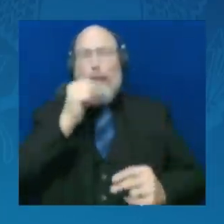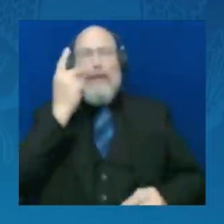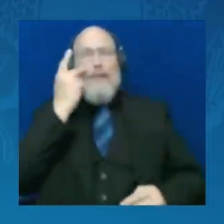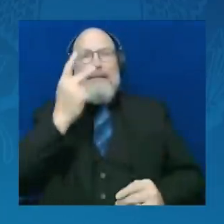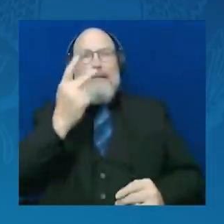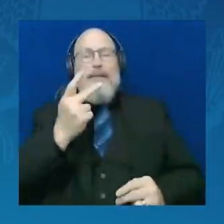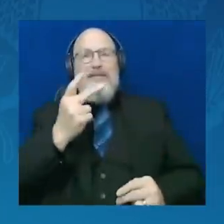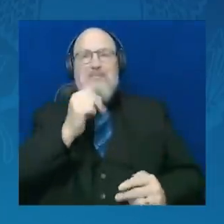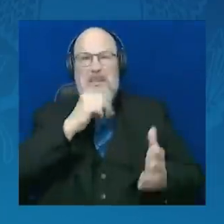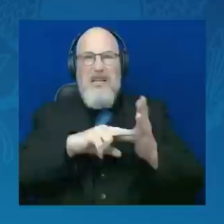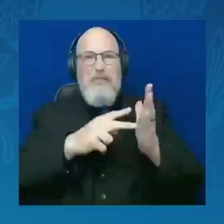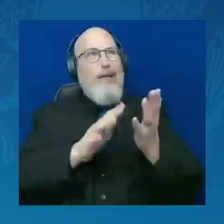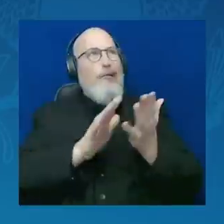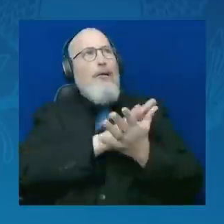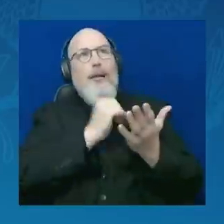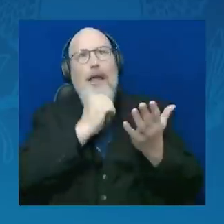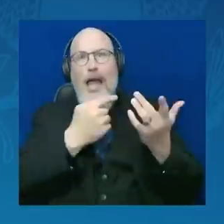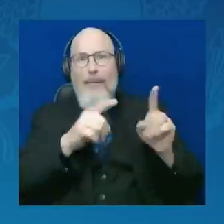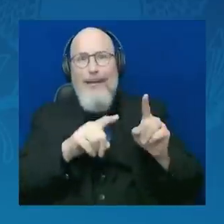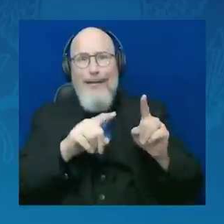But just limited to what we have seen.